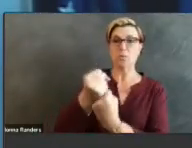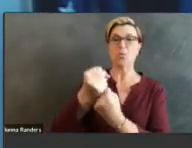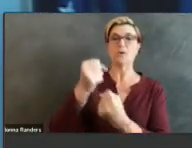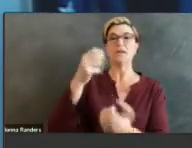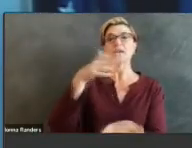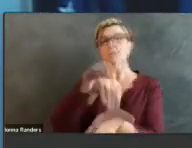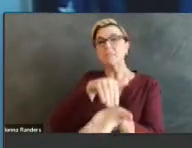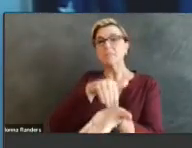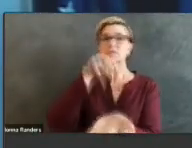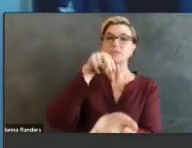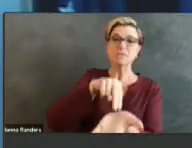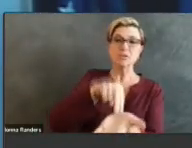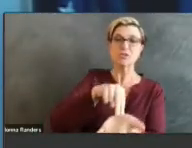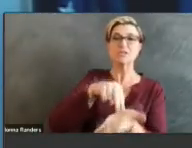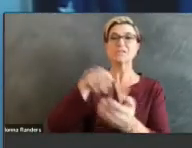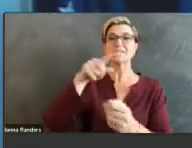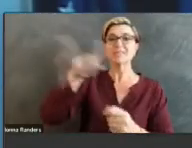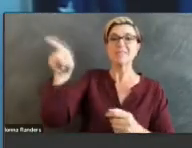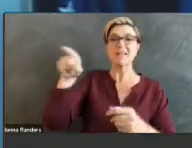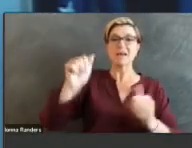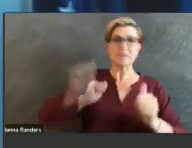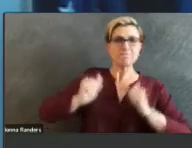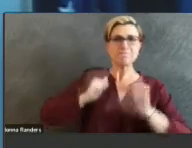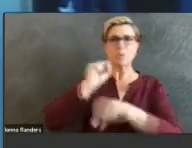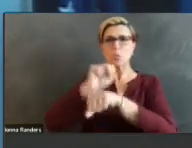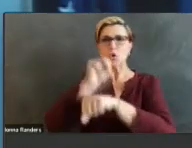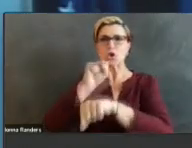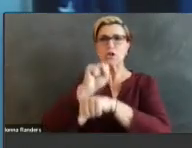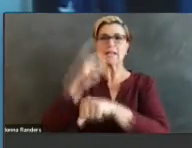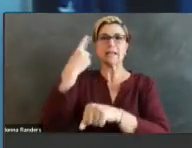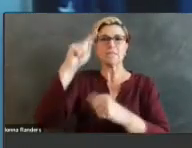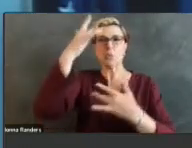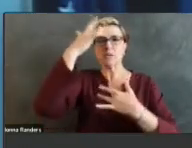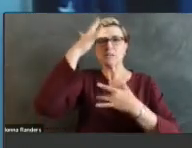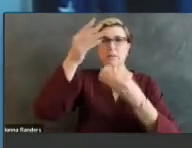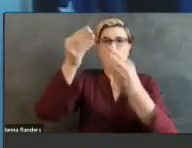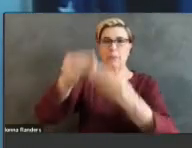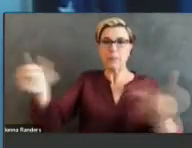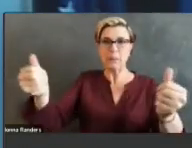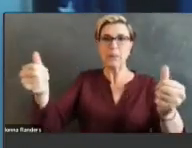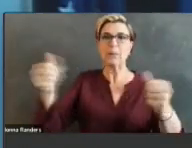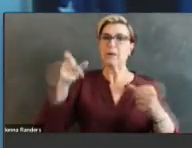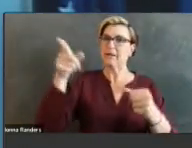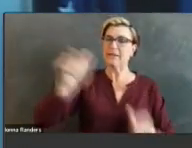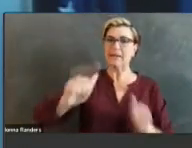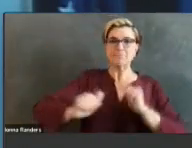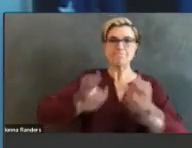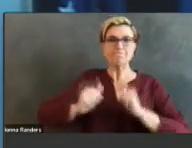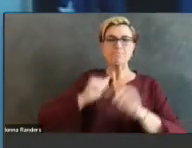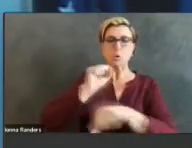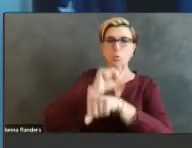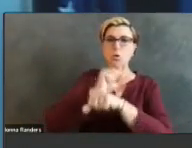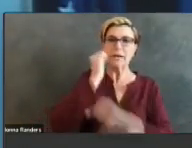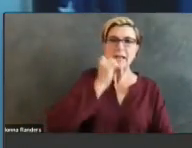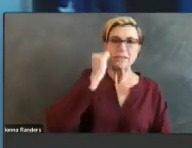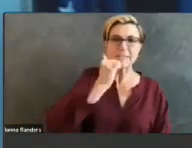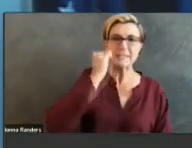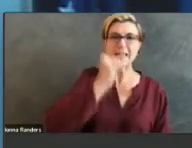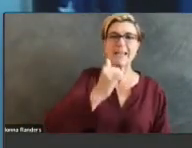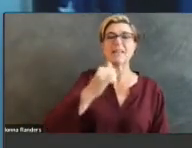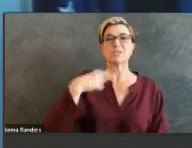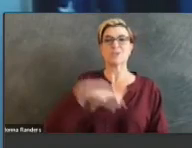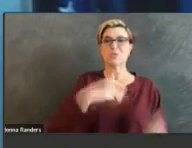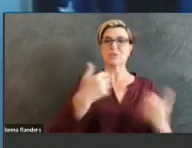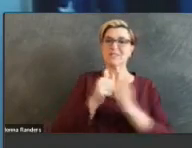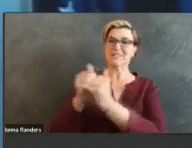frontline workers, the doctors and the nurses, those who are putting their lives on the line every day. Together, we are rising to